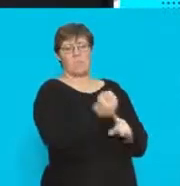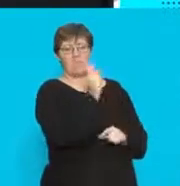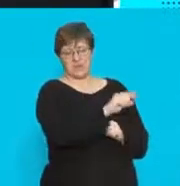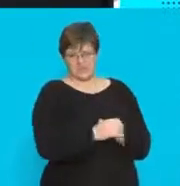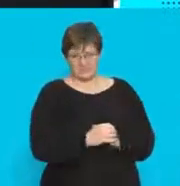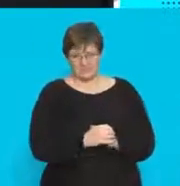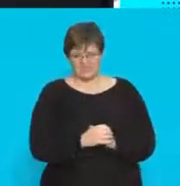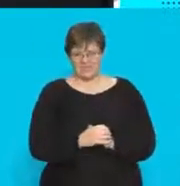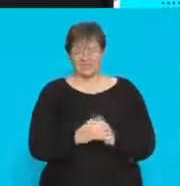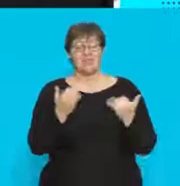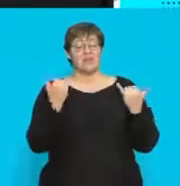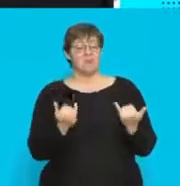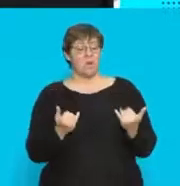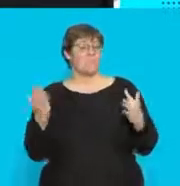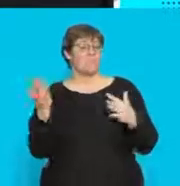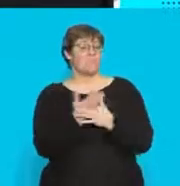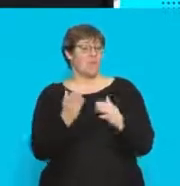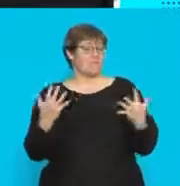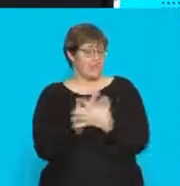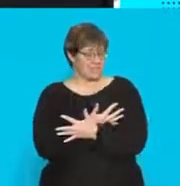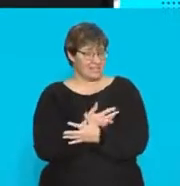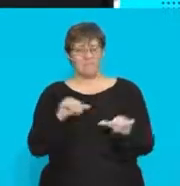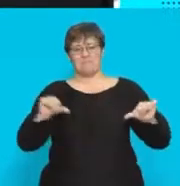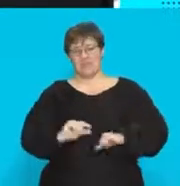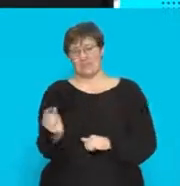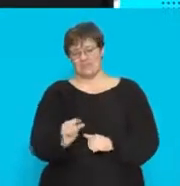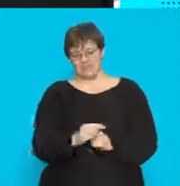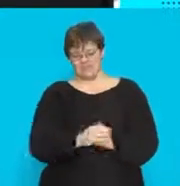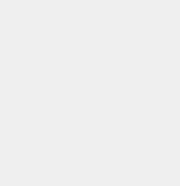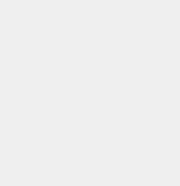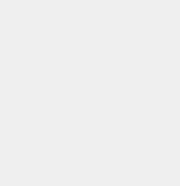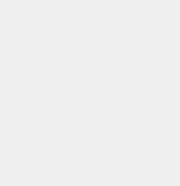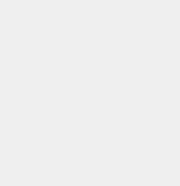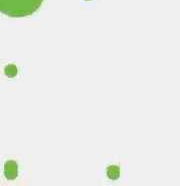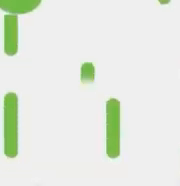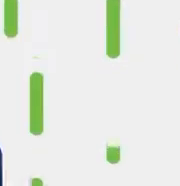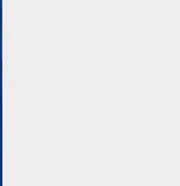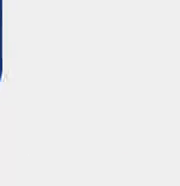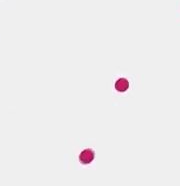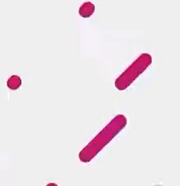going to have a quick break, and we'll be right back just in a bit.